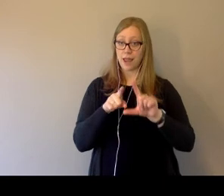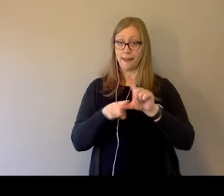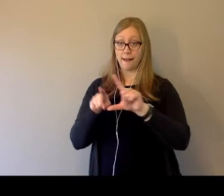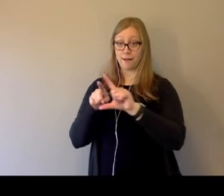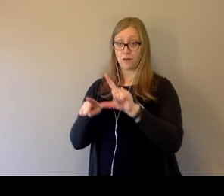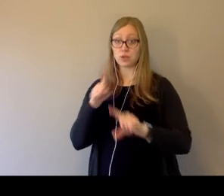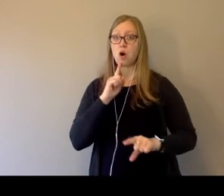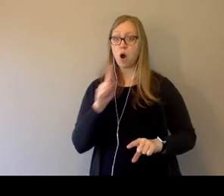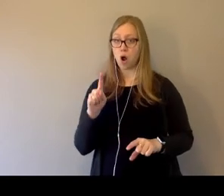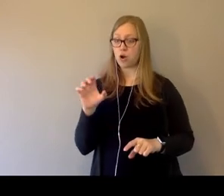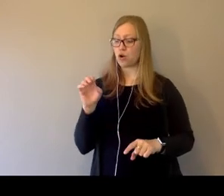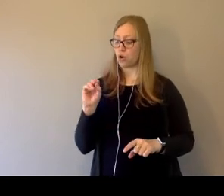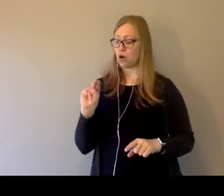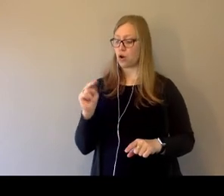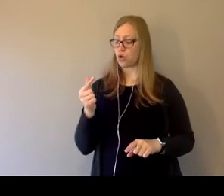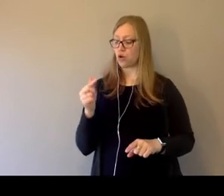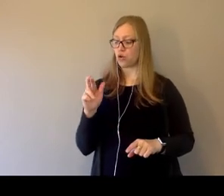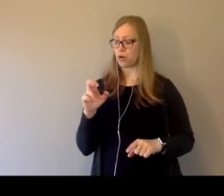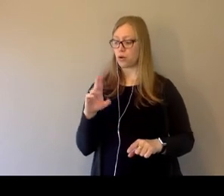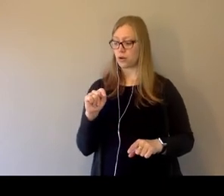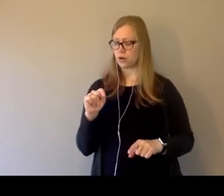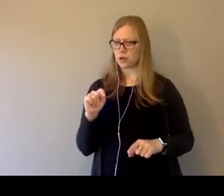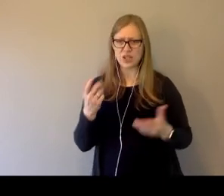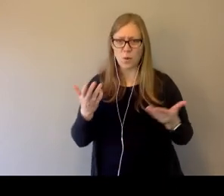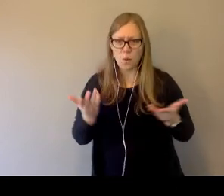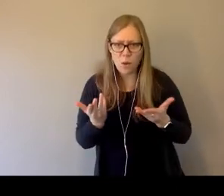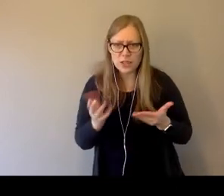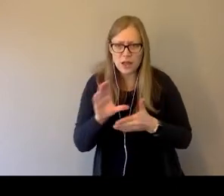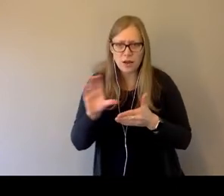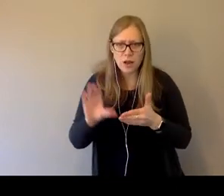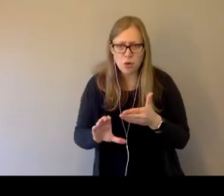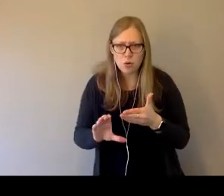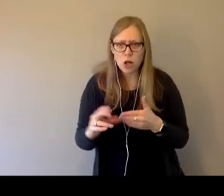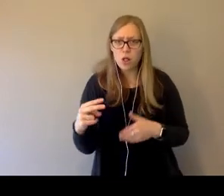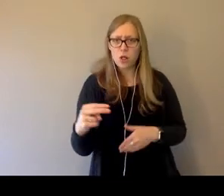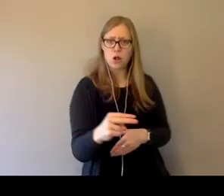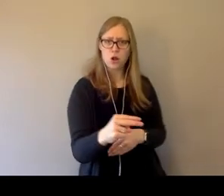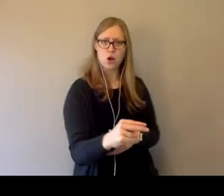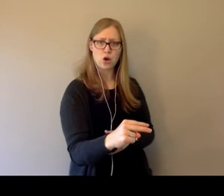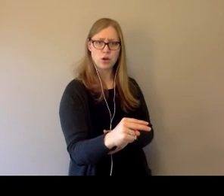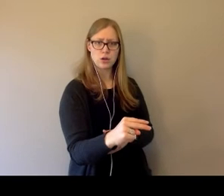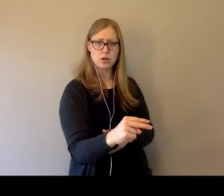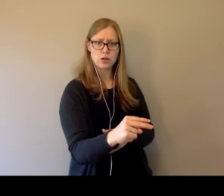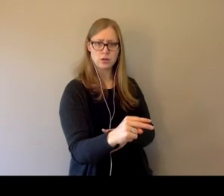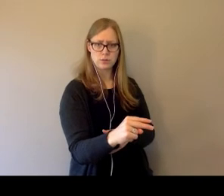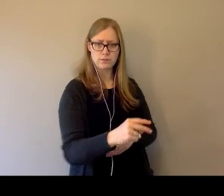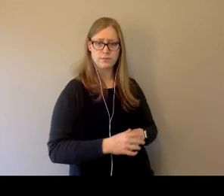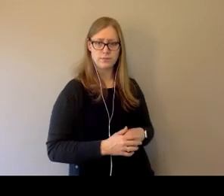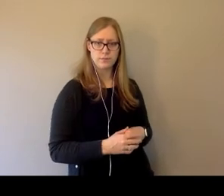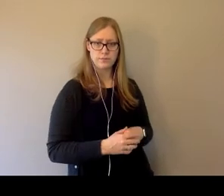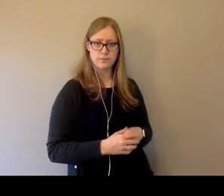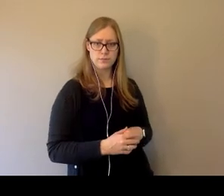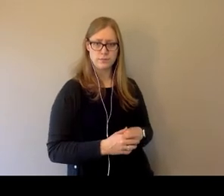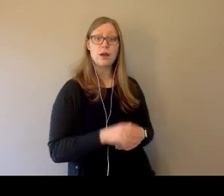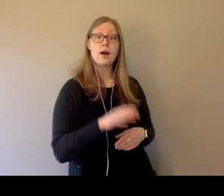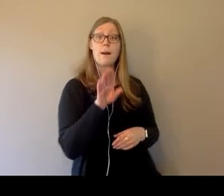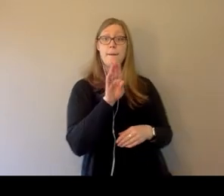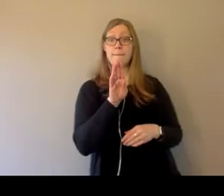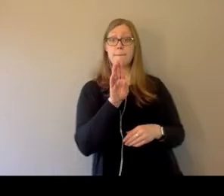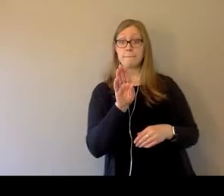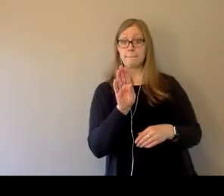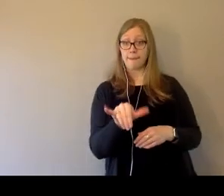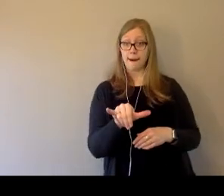our conclusion is this, that um, by angle similarity, remember similar is just